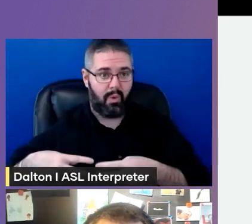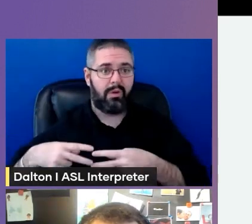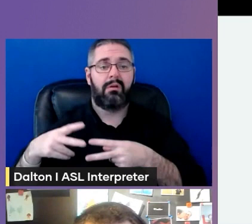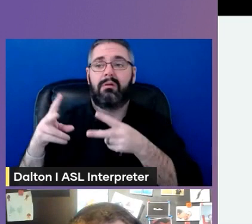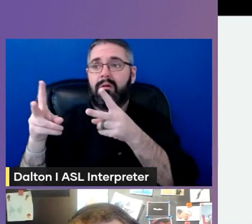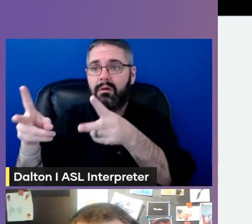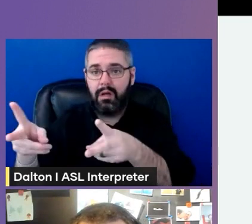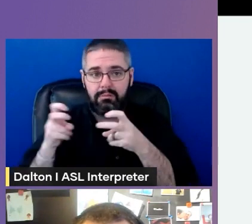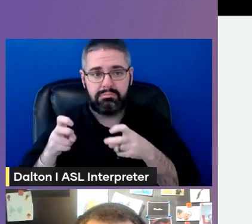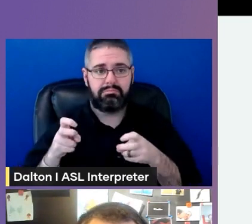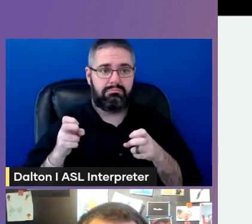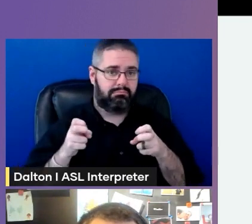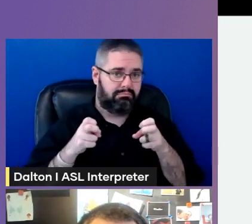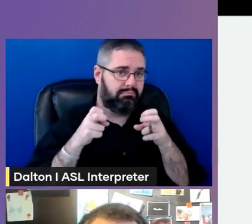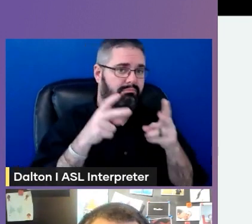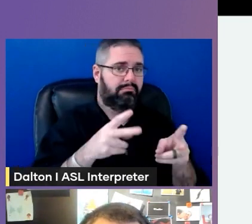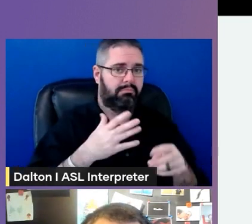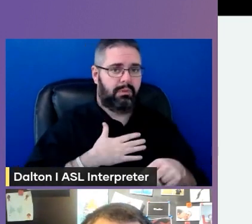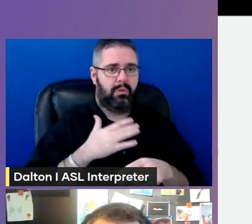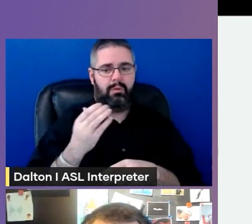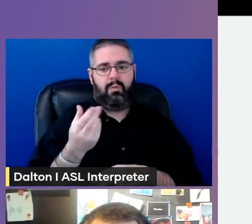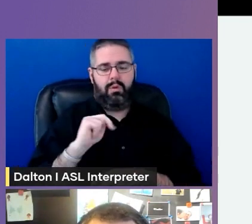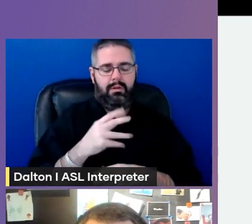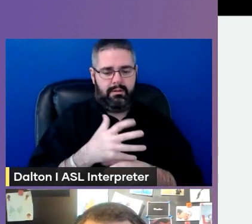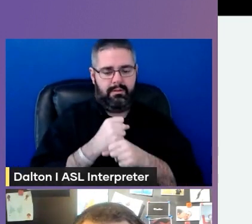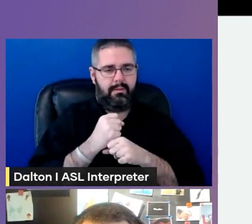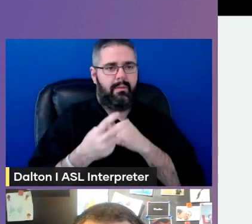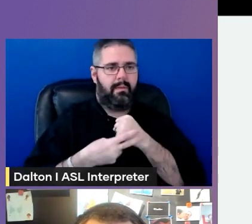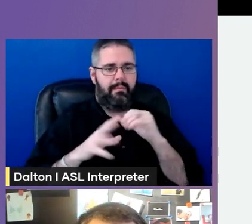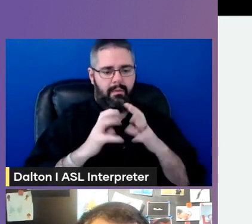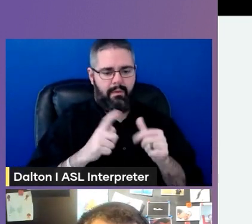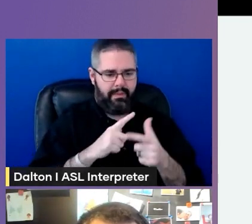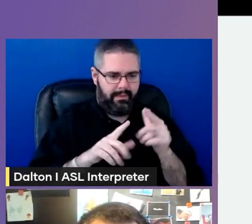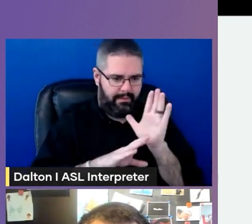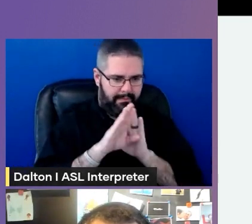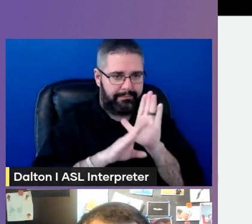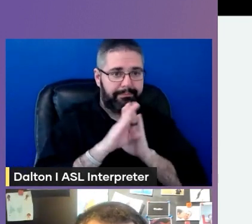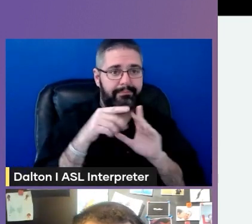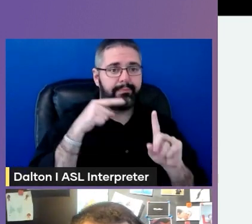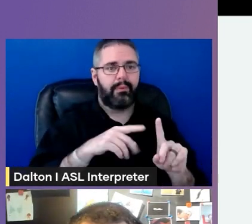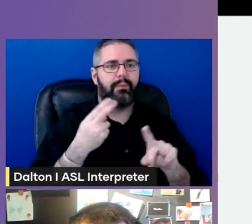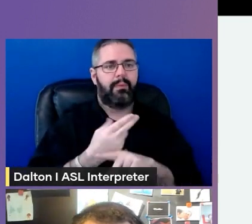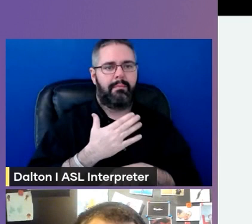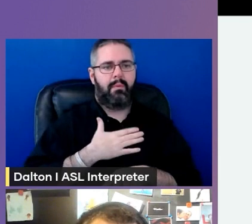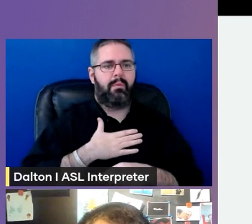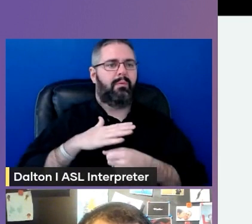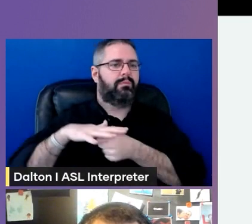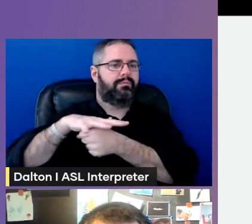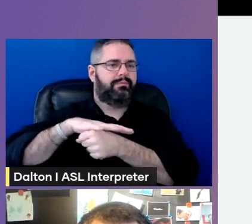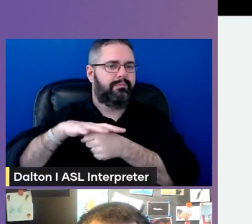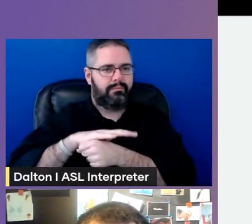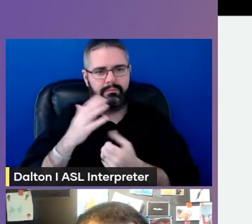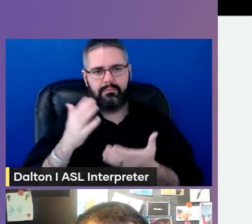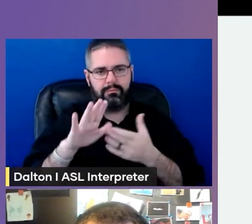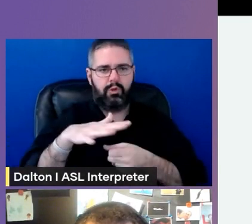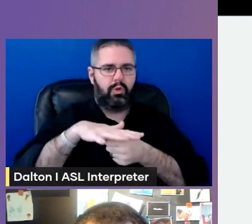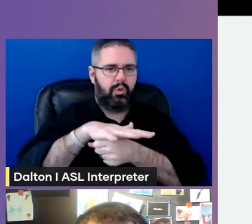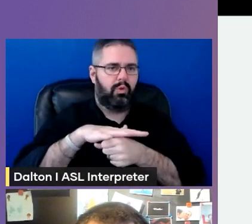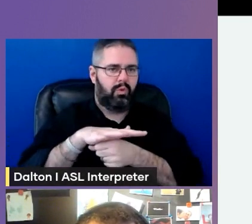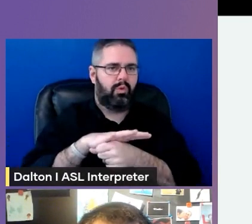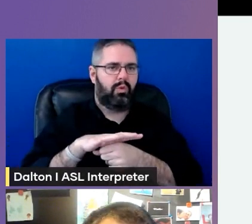into your own probably Git repo, and you start developing from there using your local, your local Waypoint